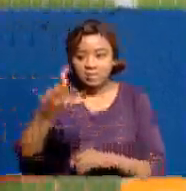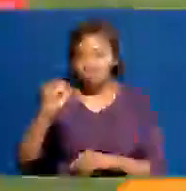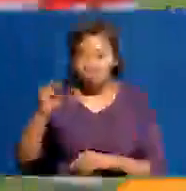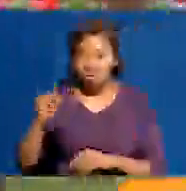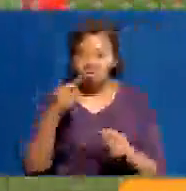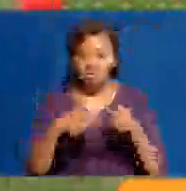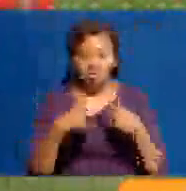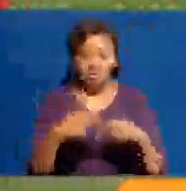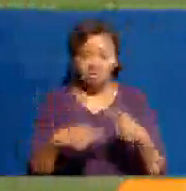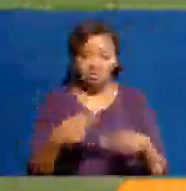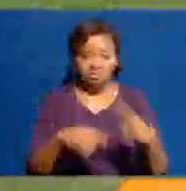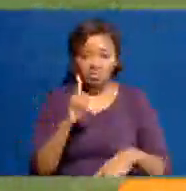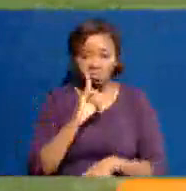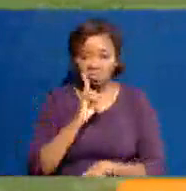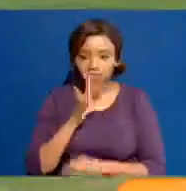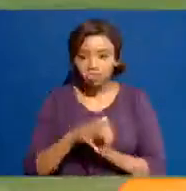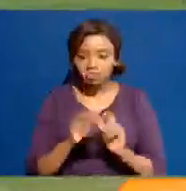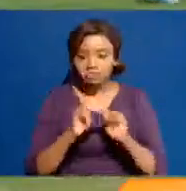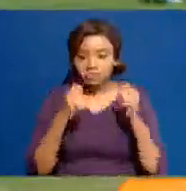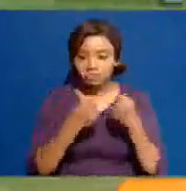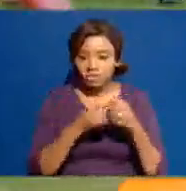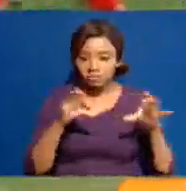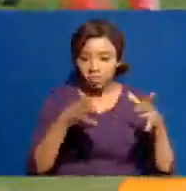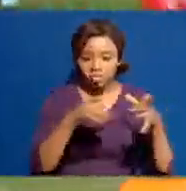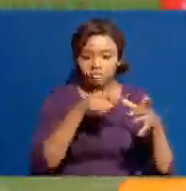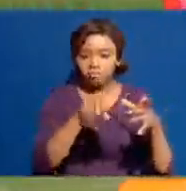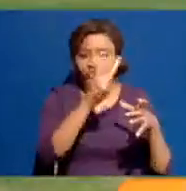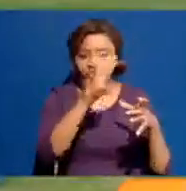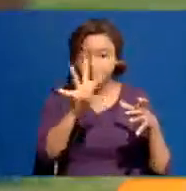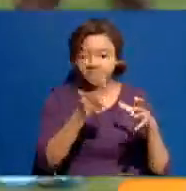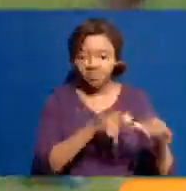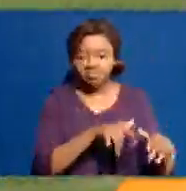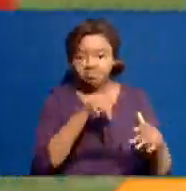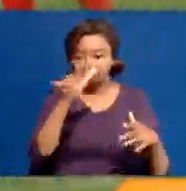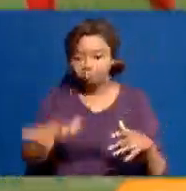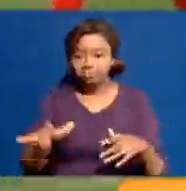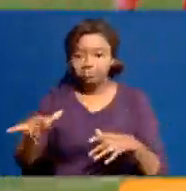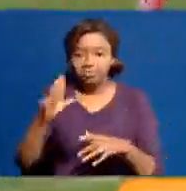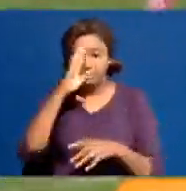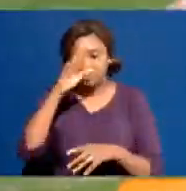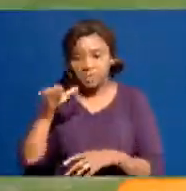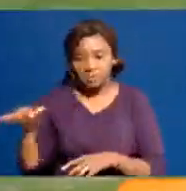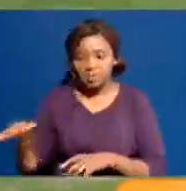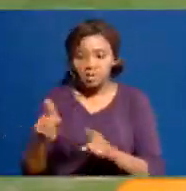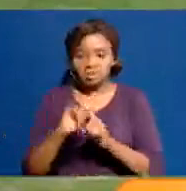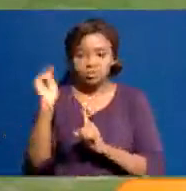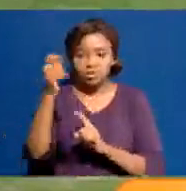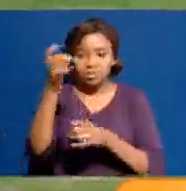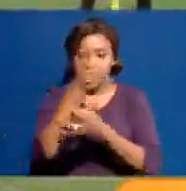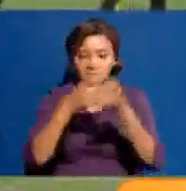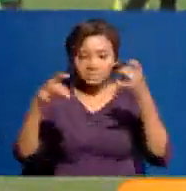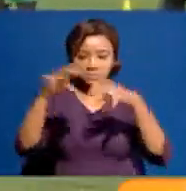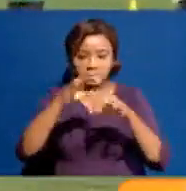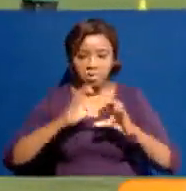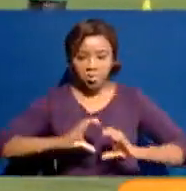against Iran. The squad of 24 players landed in Tehran in the wee hours of Sunday morning. Harambee Stars coach Engin